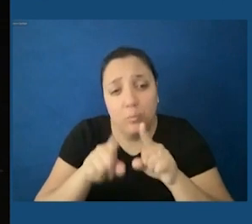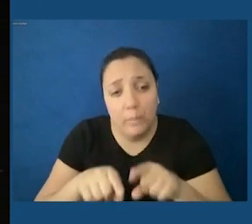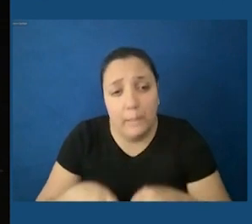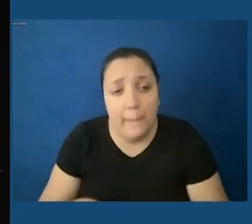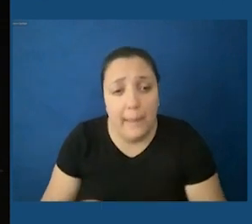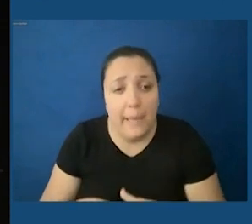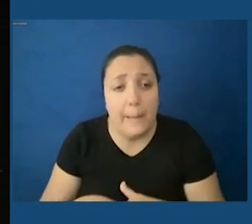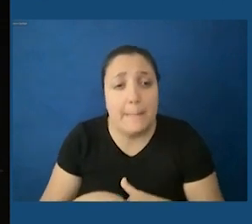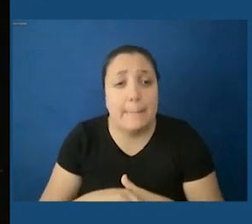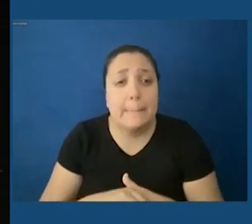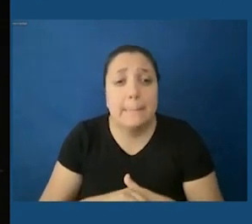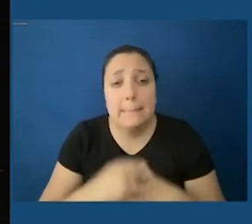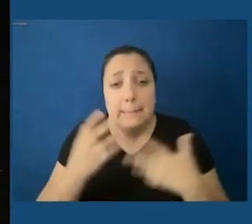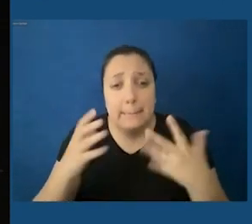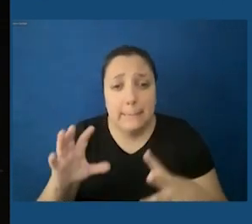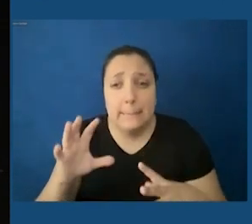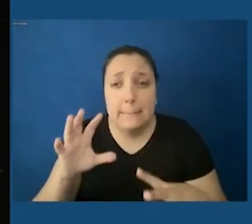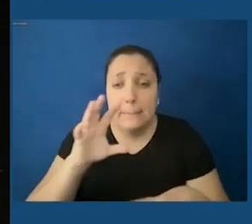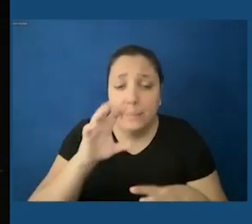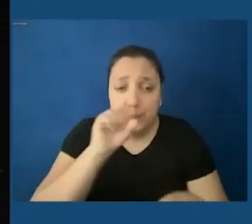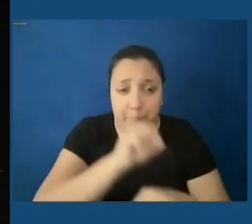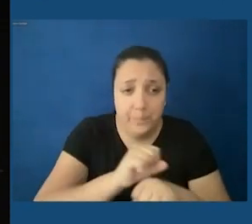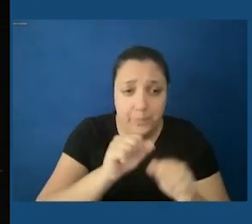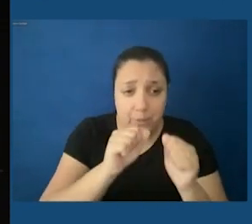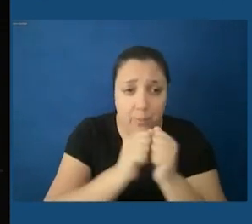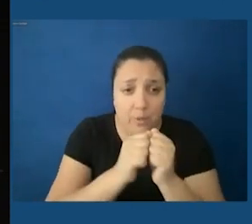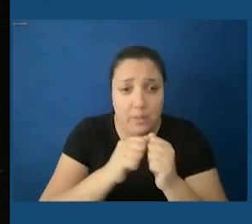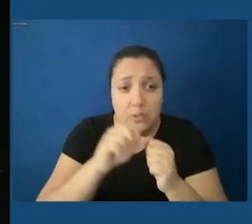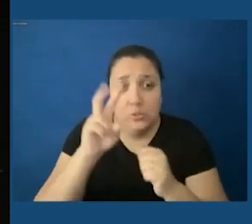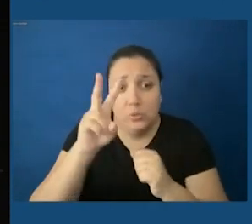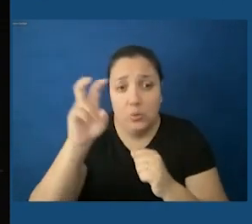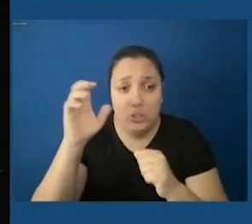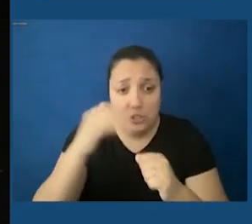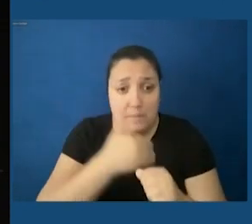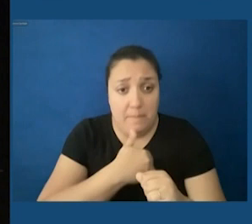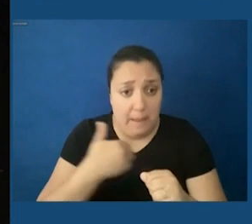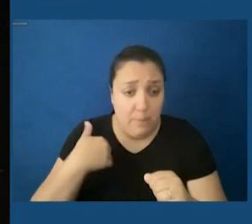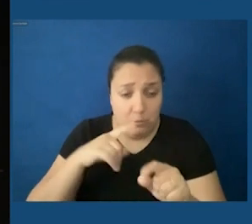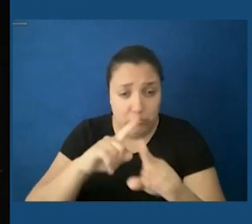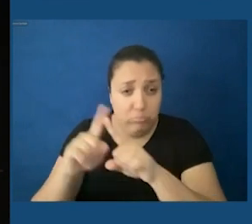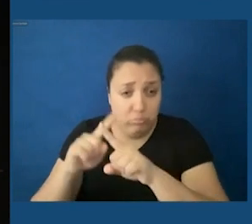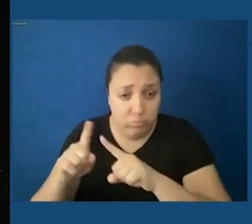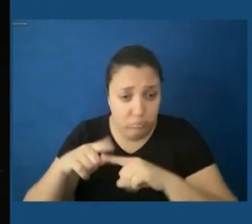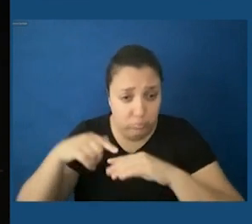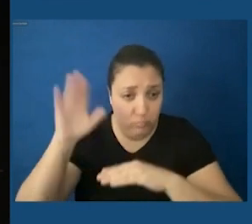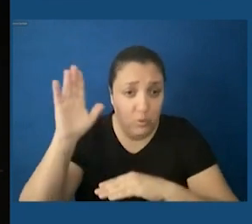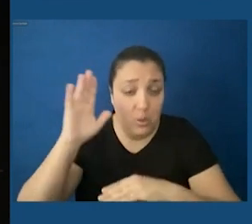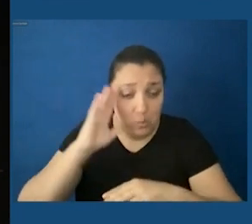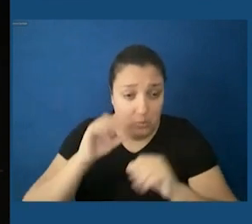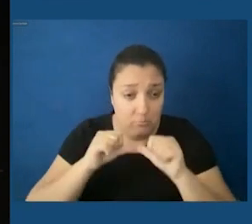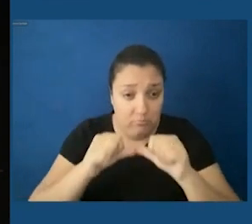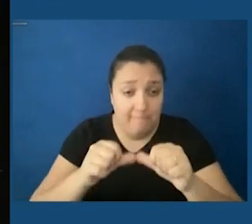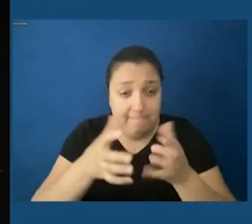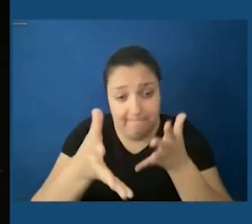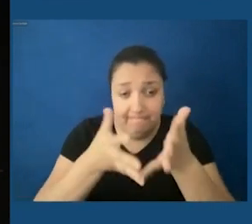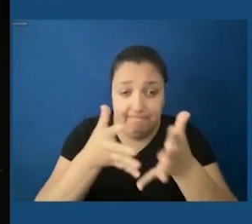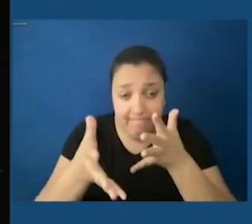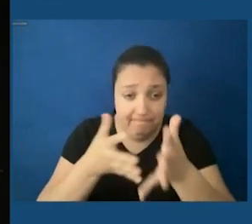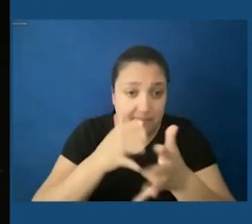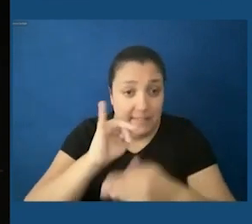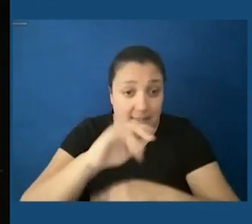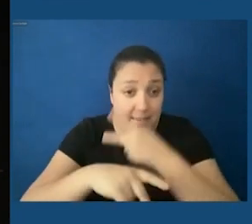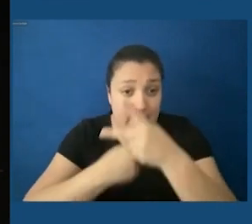would be working with 200 community members and more, because we're going to be engaging. And in that work in the